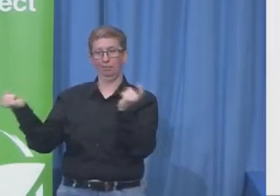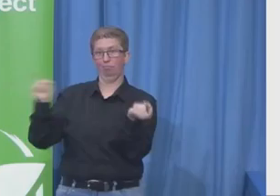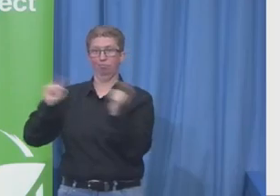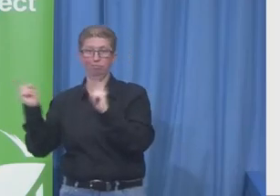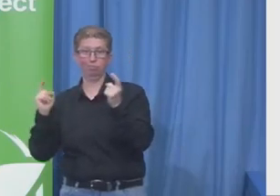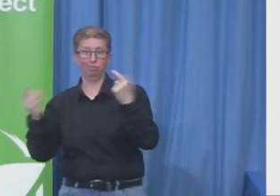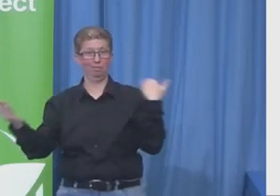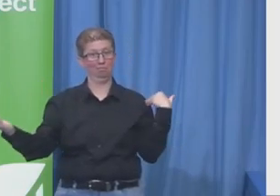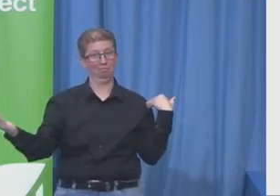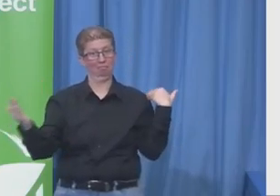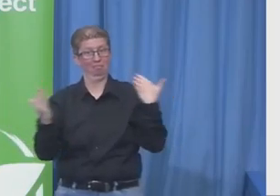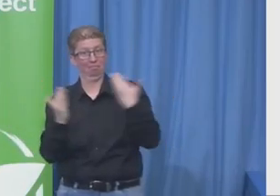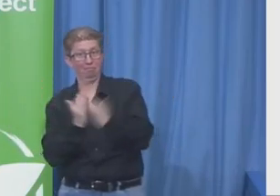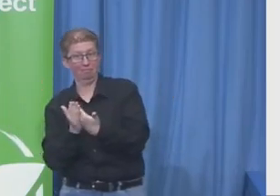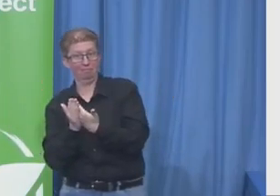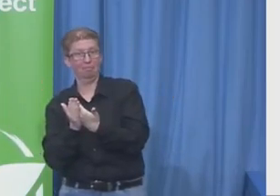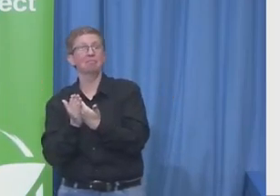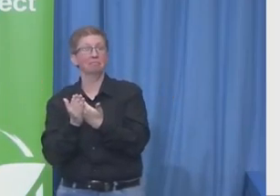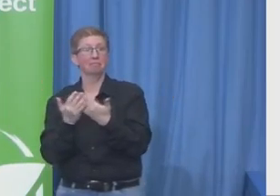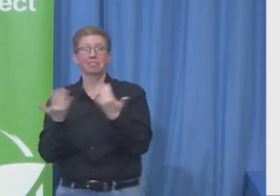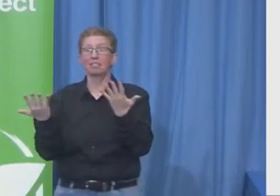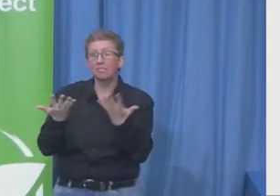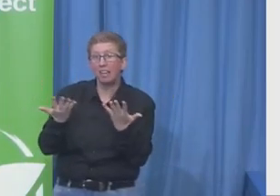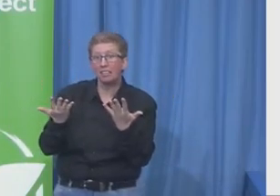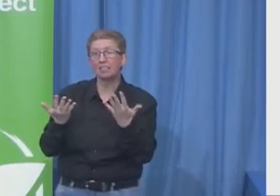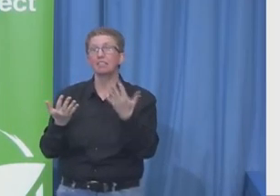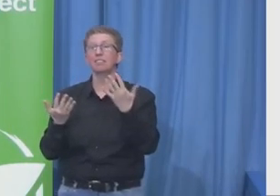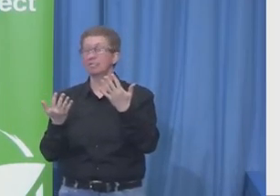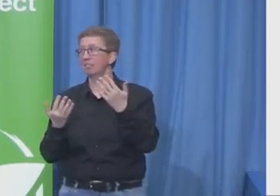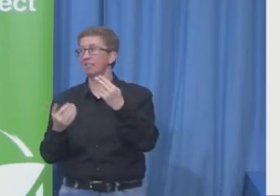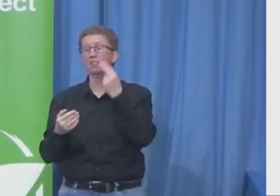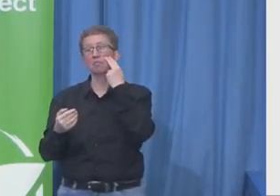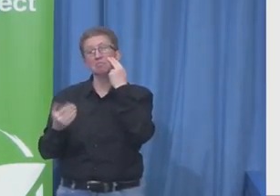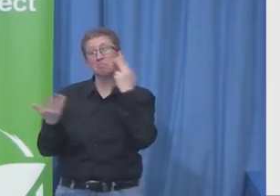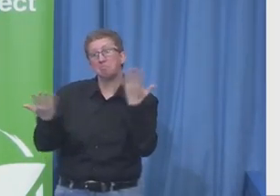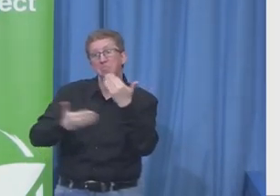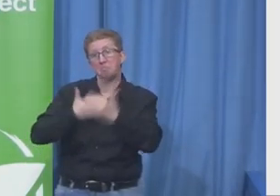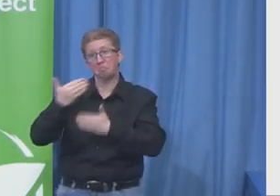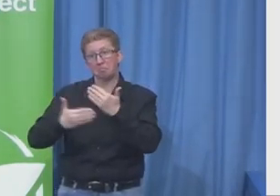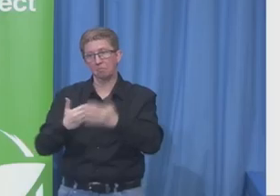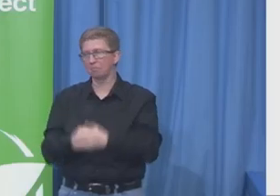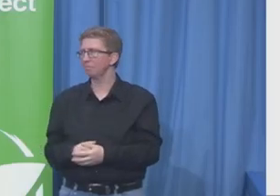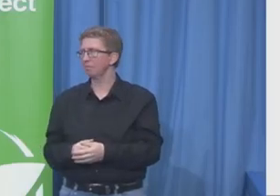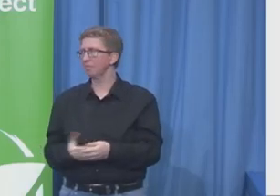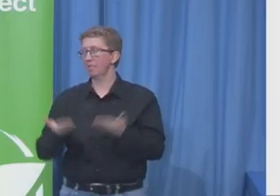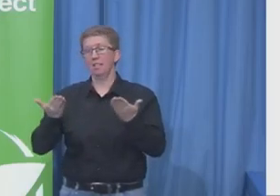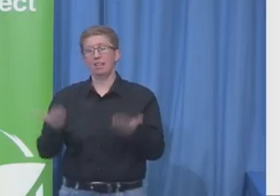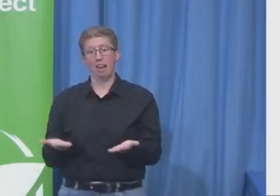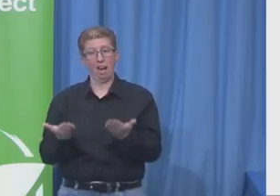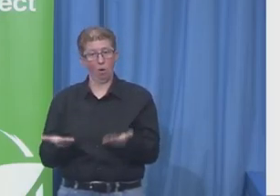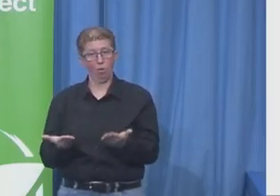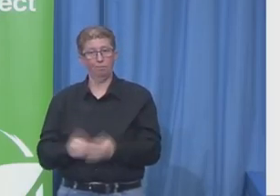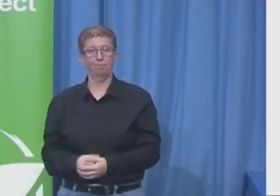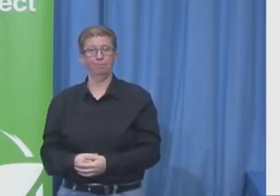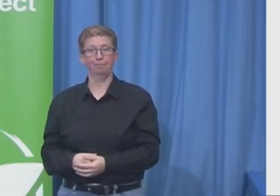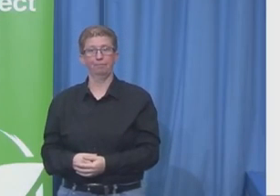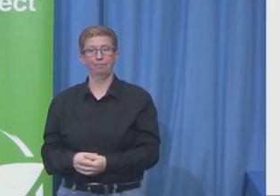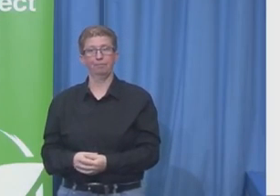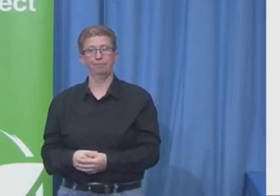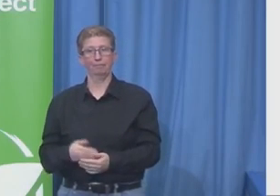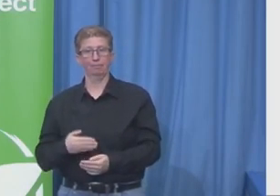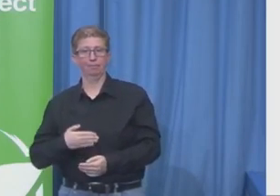have. So here with me to discuss creating change is from my left to my right, Leah MAXSON from